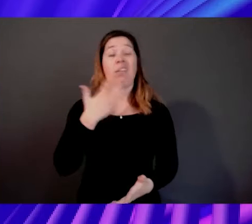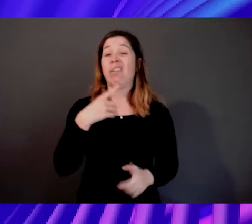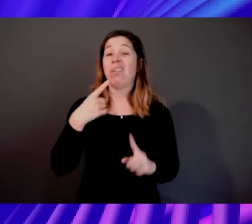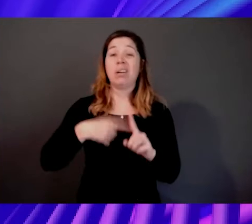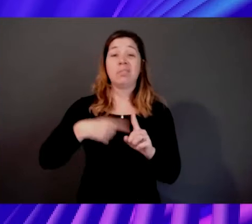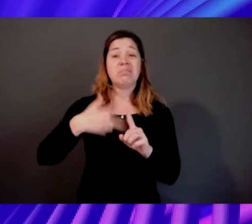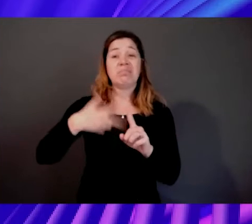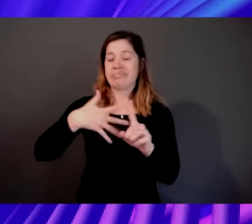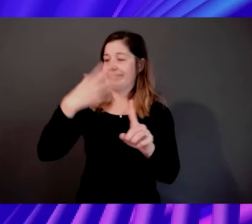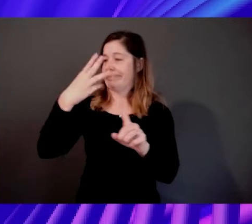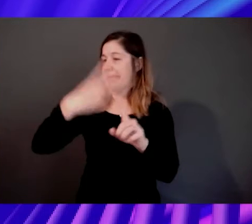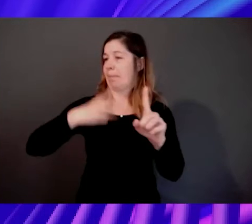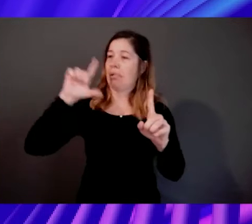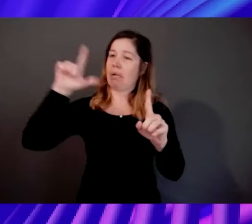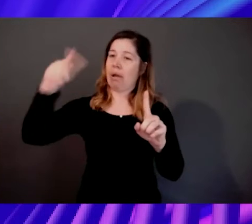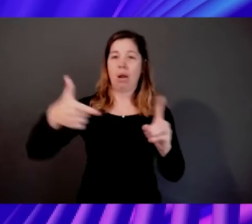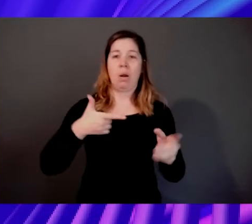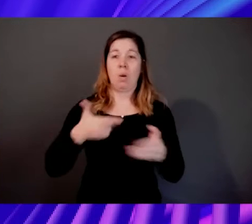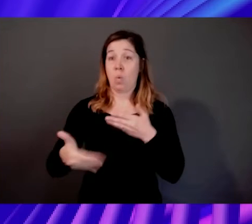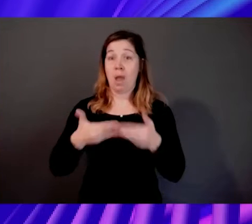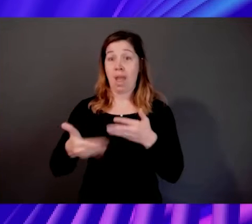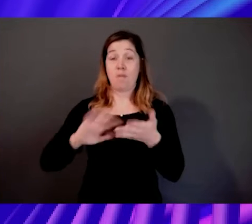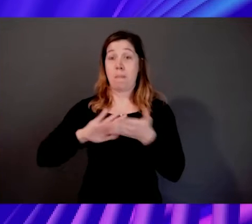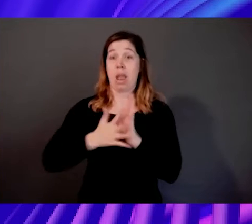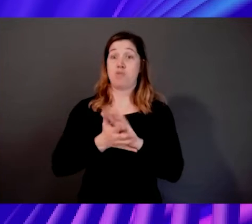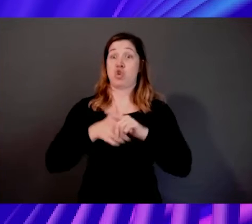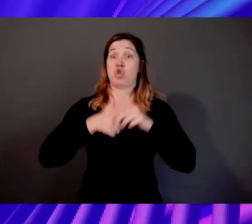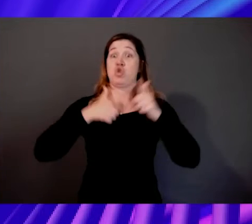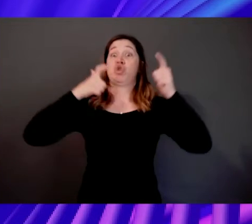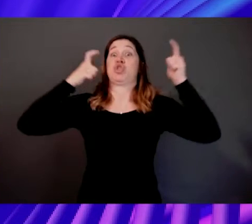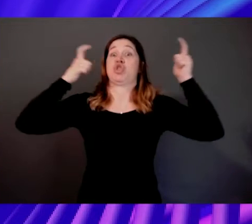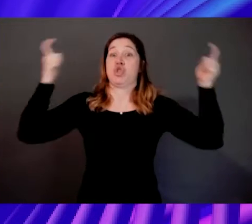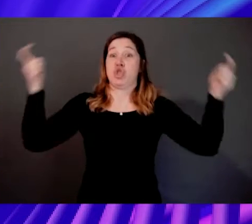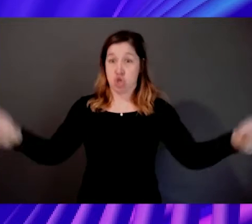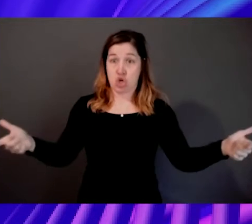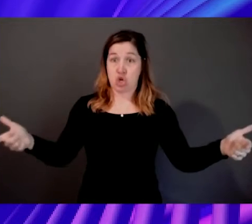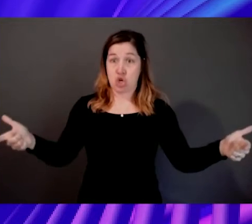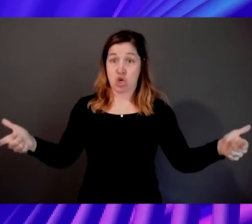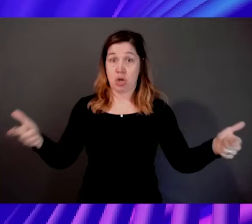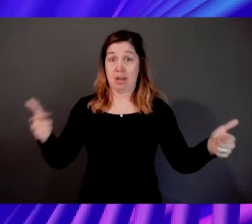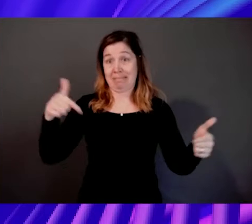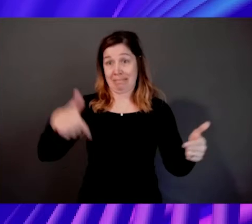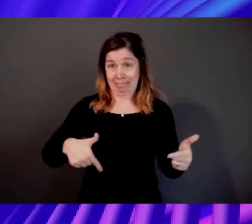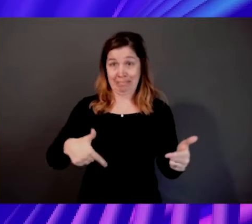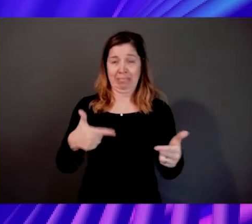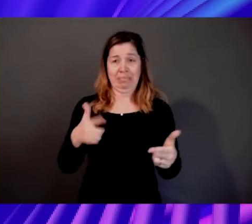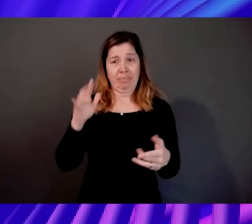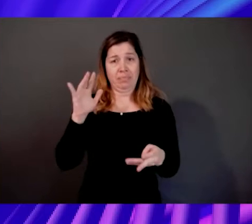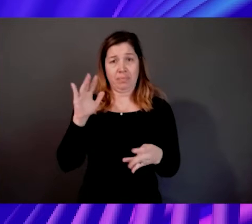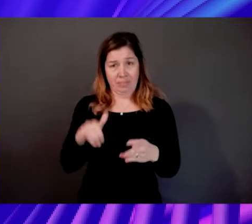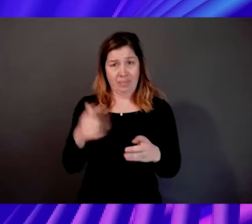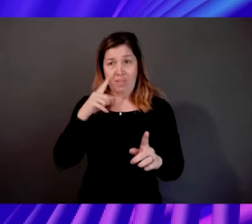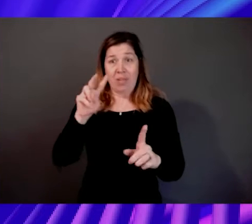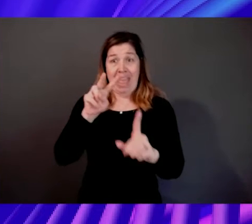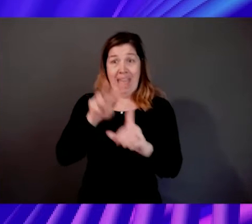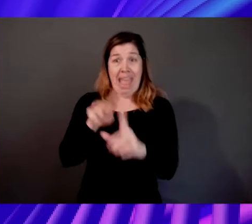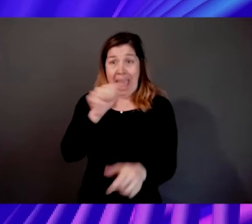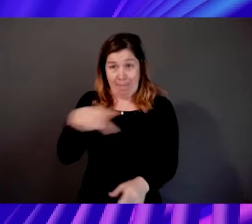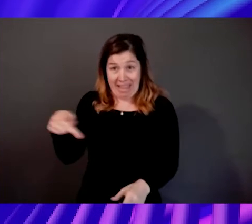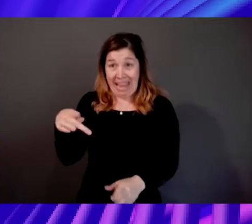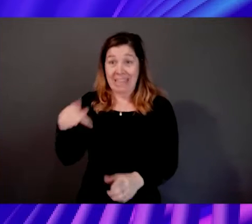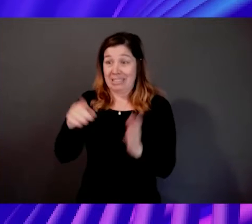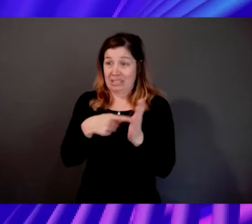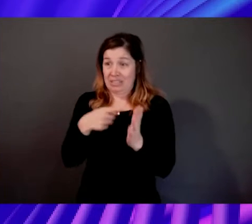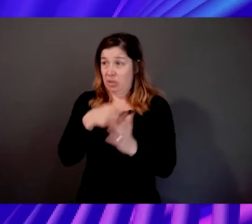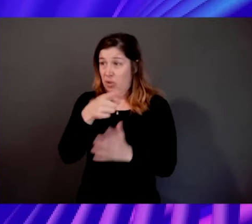it is, then the application becomes so huge, and this is what we call a monolithic application. And when you're stuck with a monolithic application, it